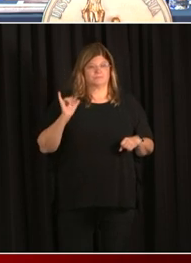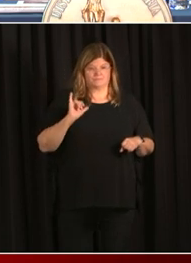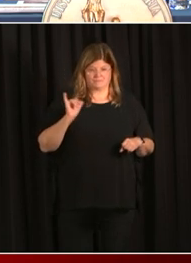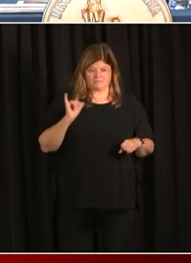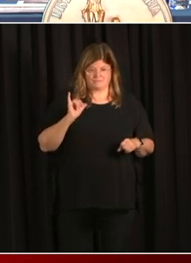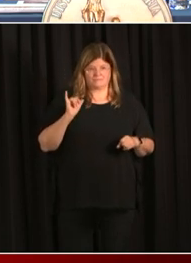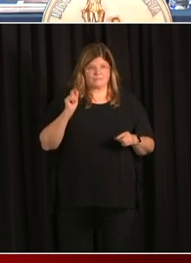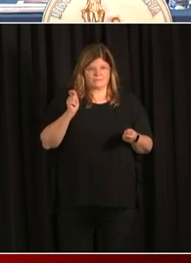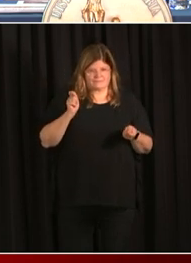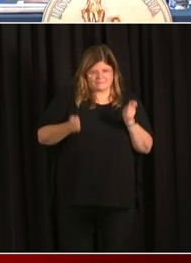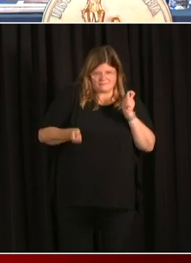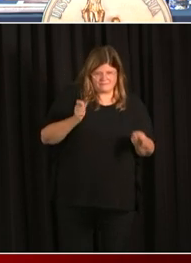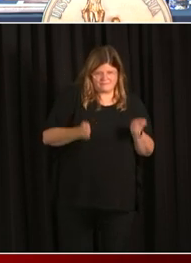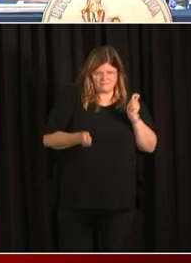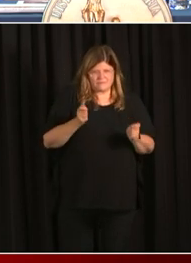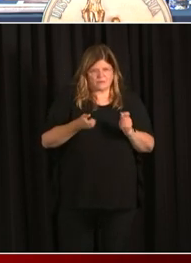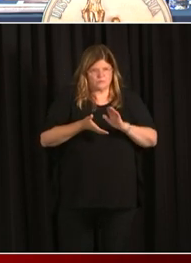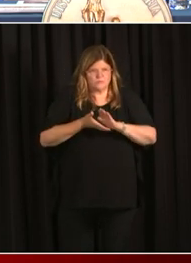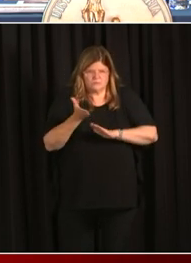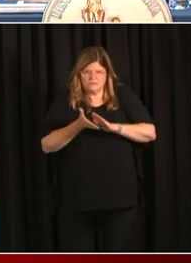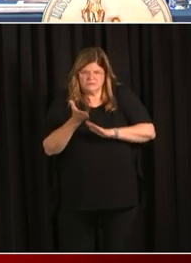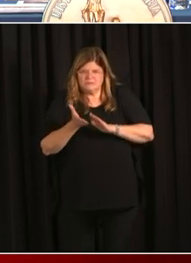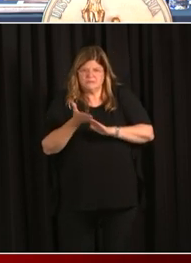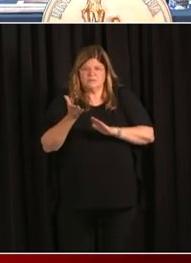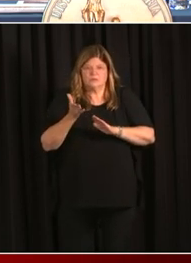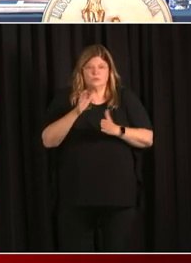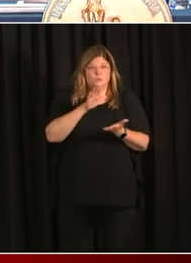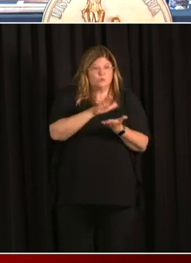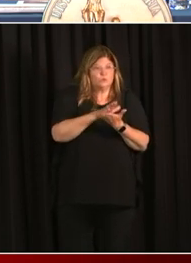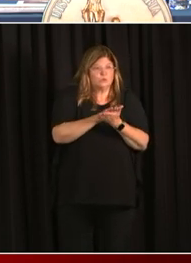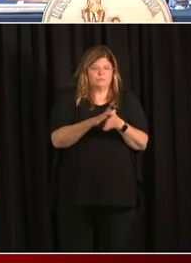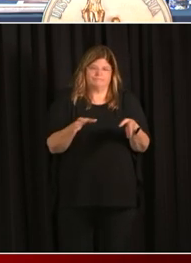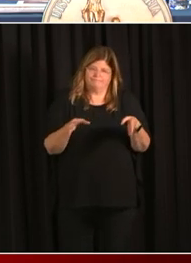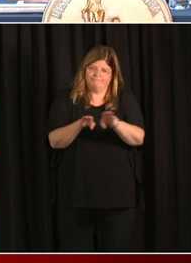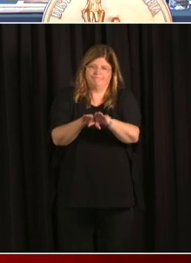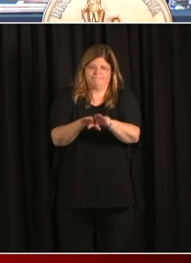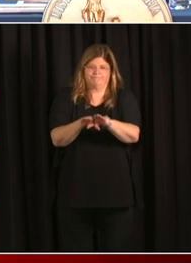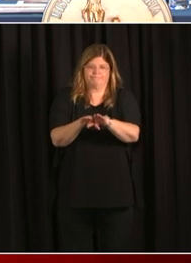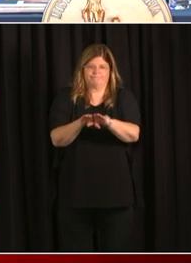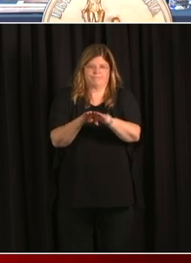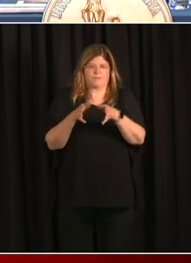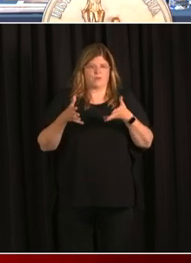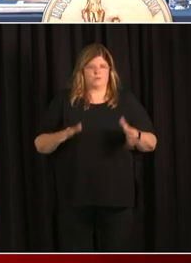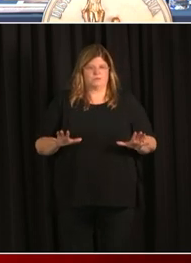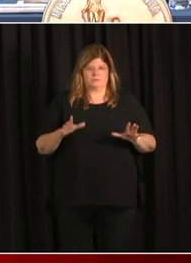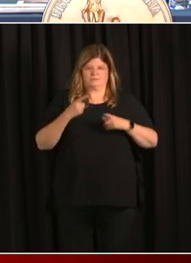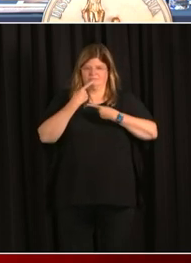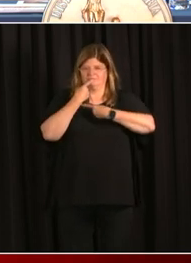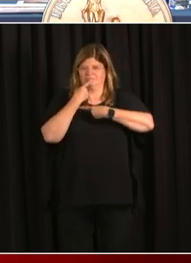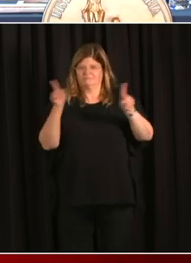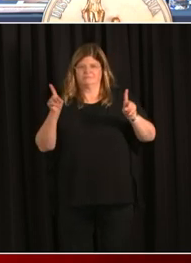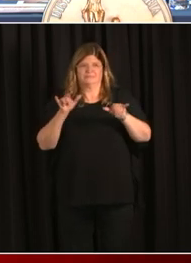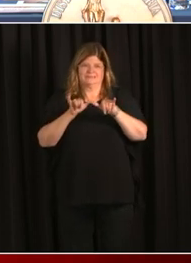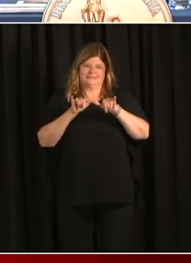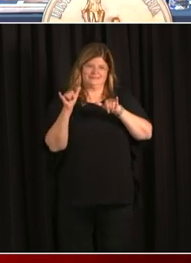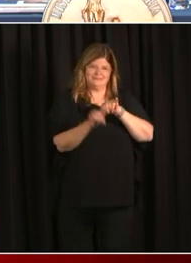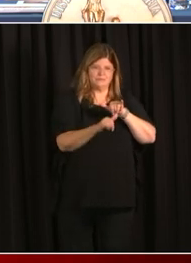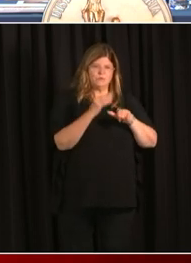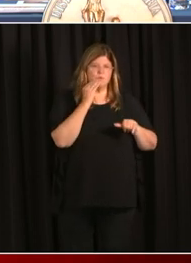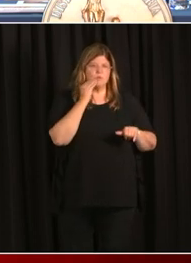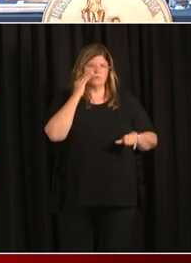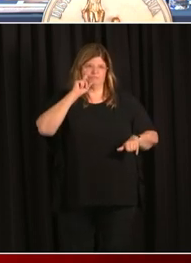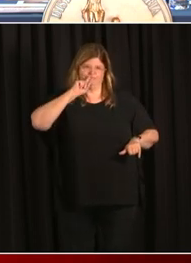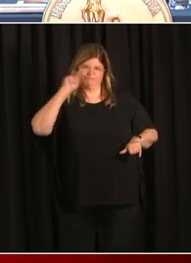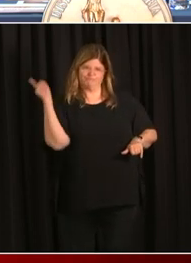a modified operation and closed schools and issued a series of stay-at-home